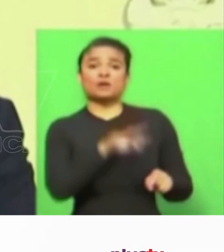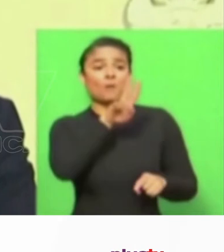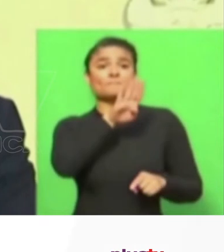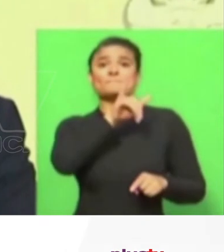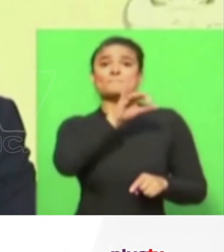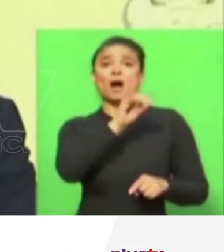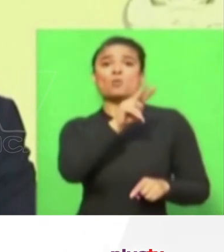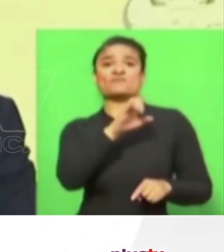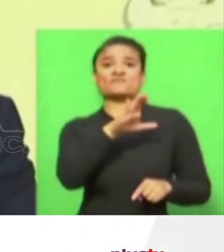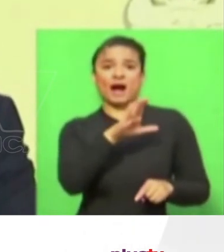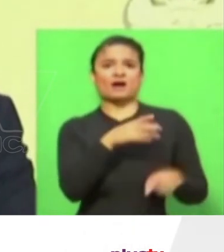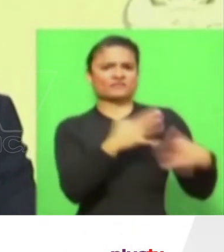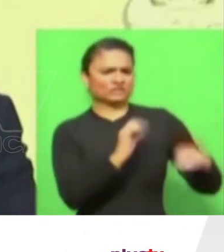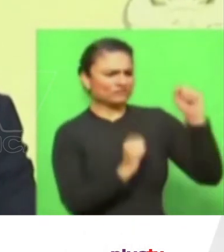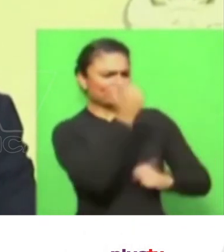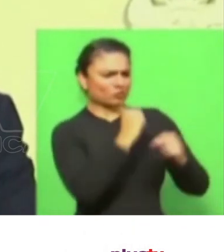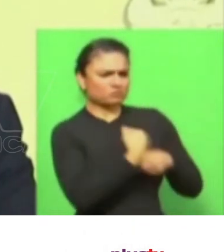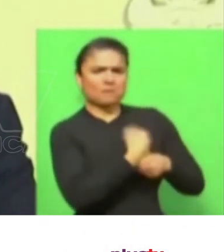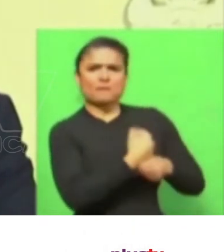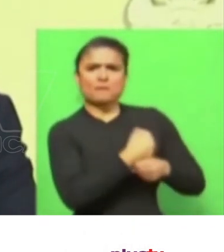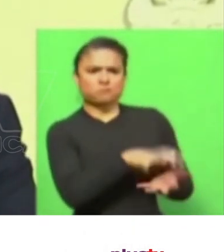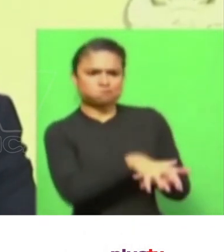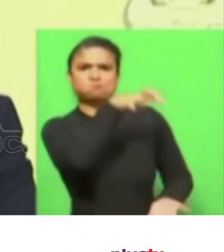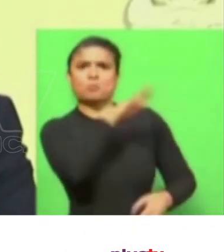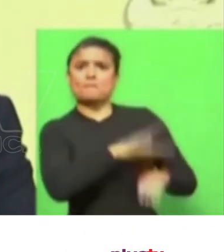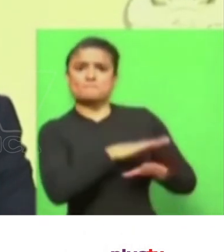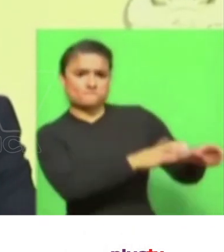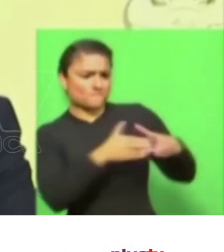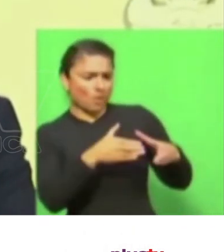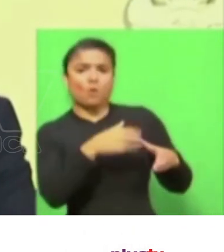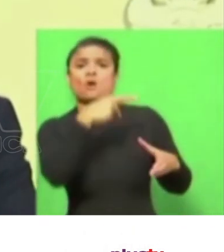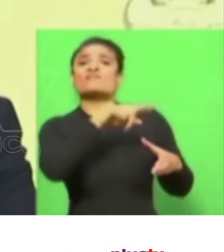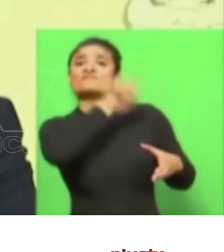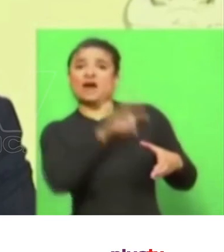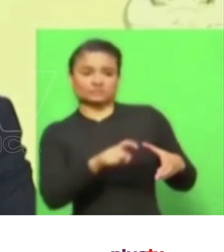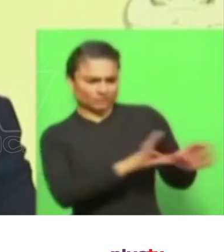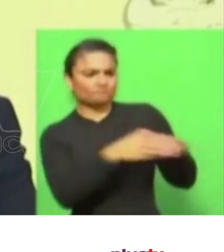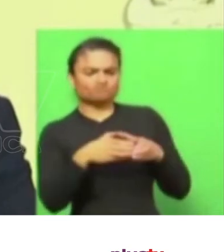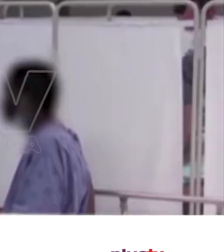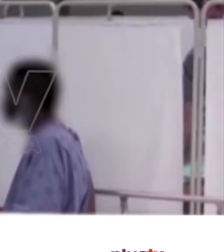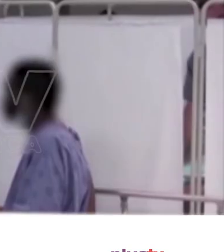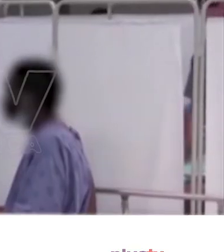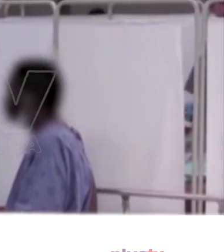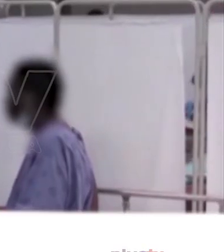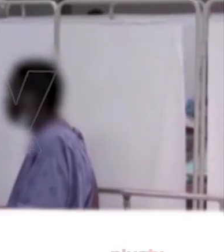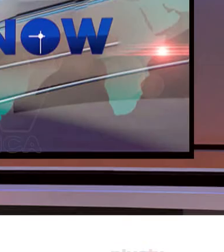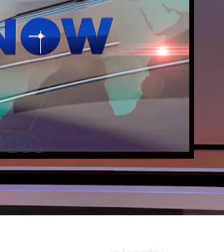-BioNTech COVID-19 vaccine for distribution within our continent.